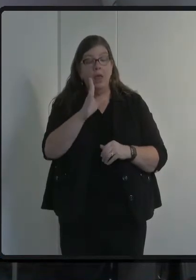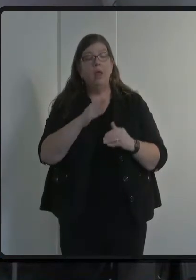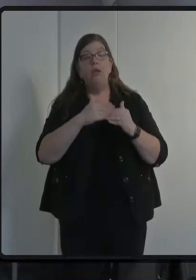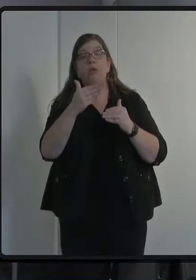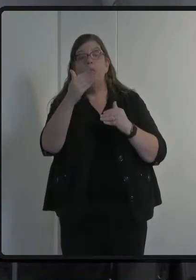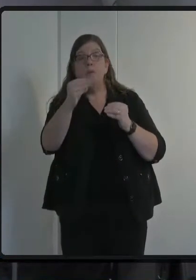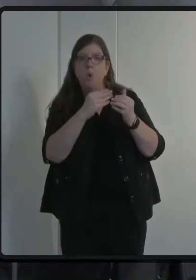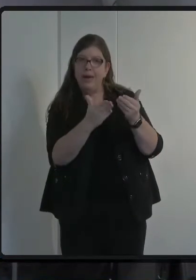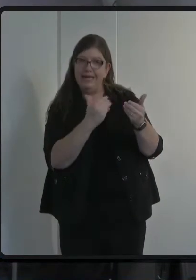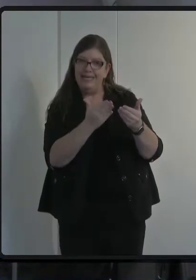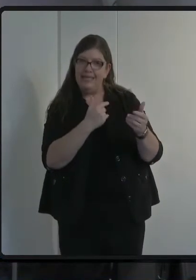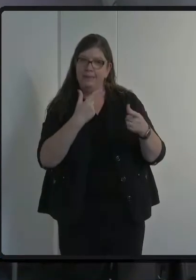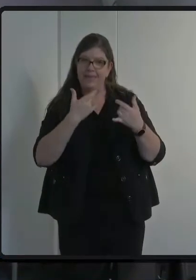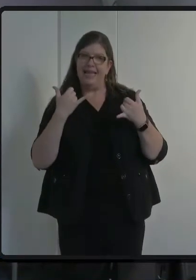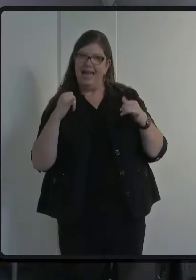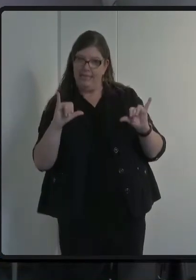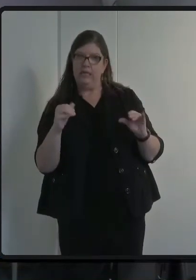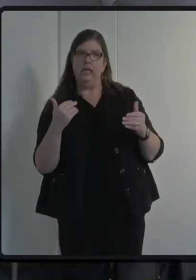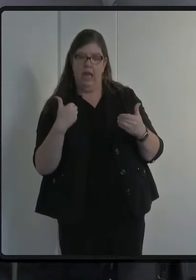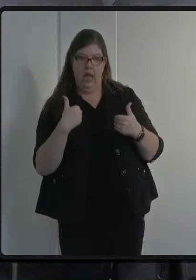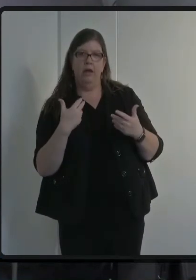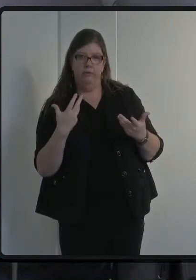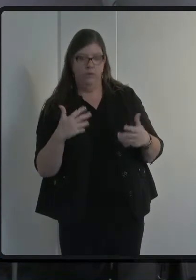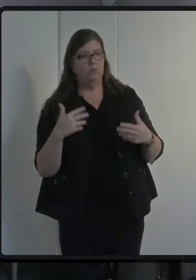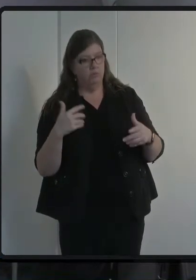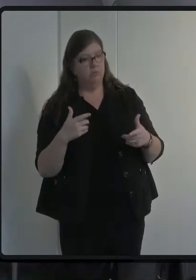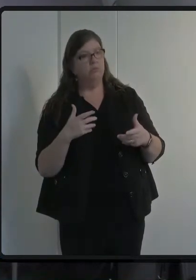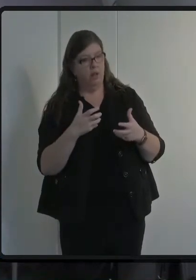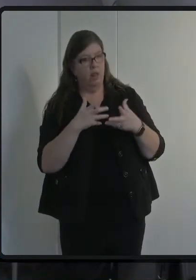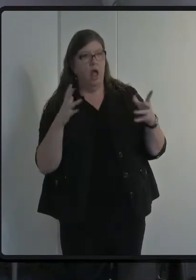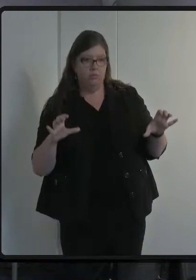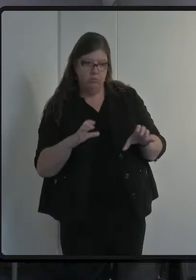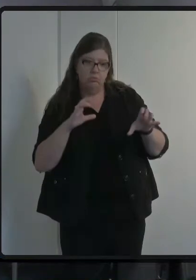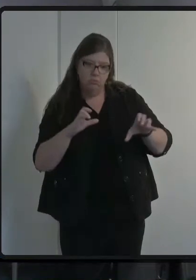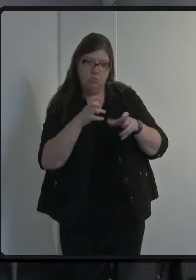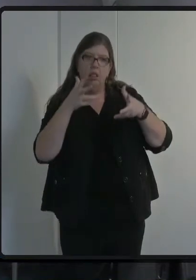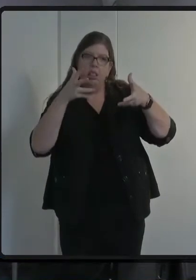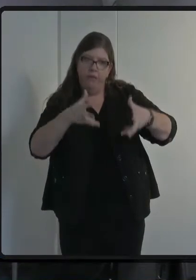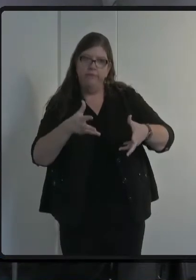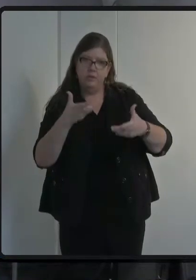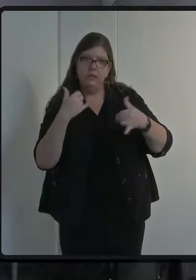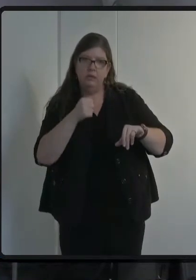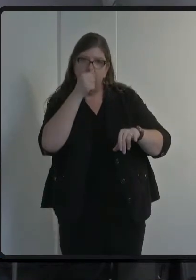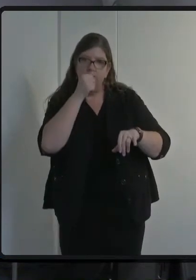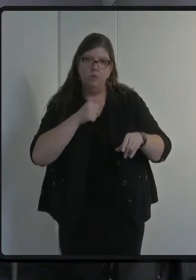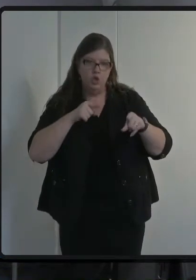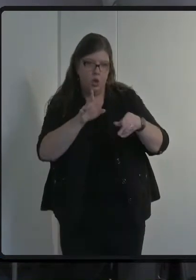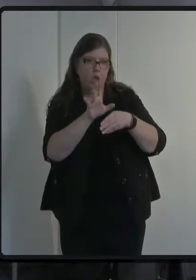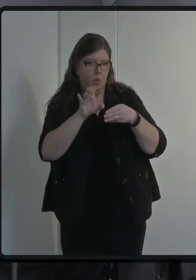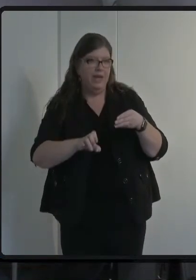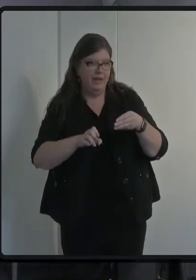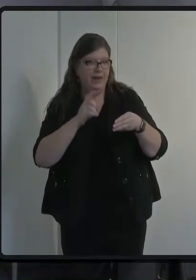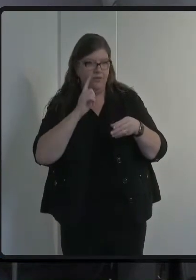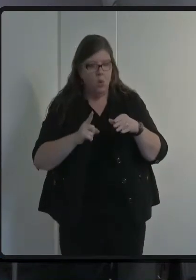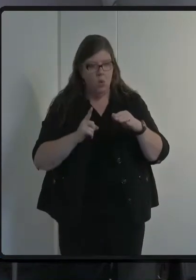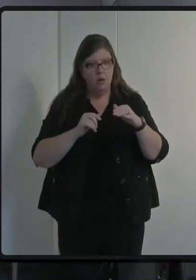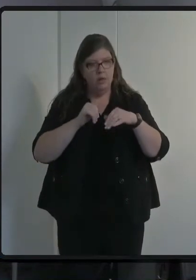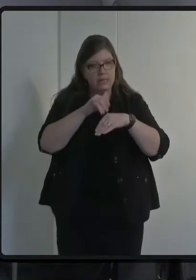but they still have a little bit of a tough time over the weekend to get covered, but